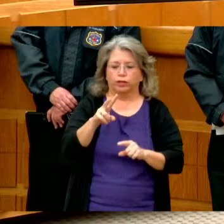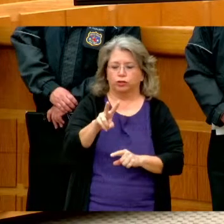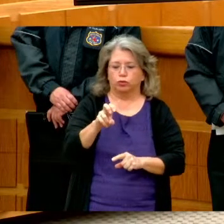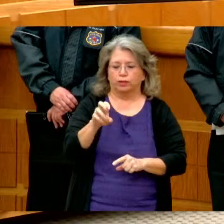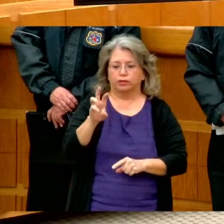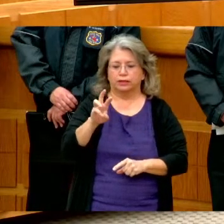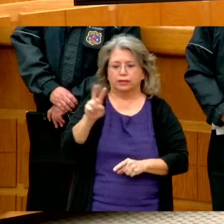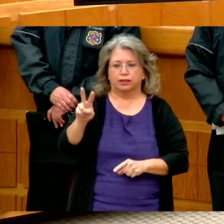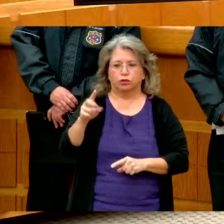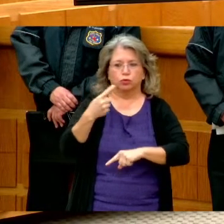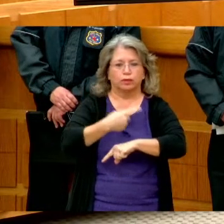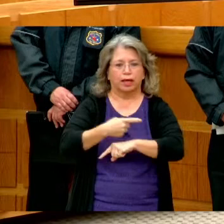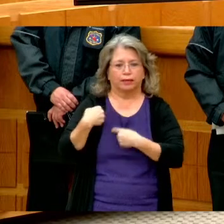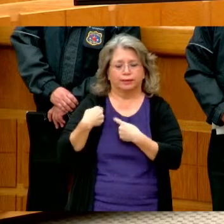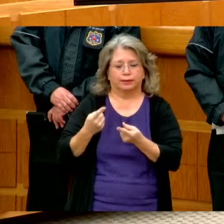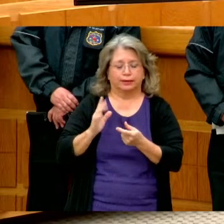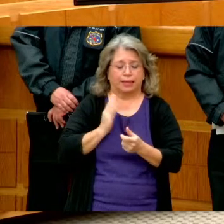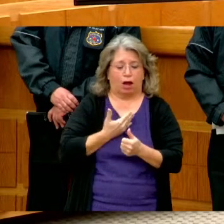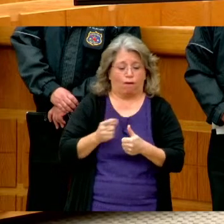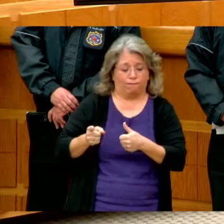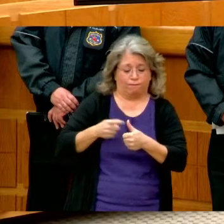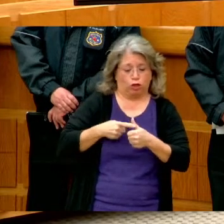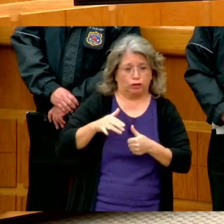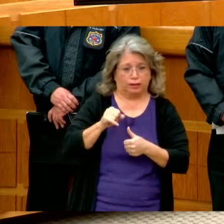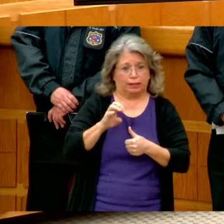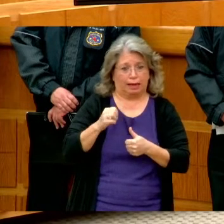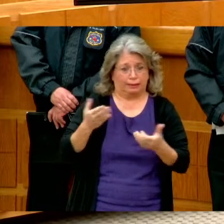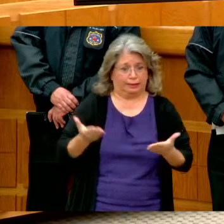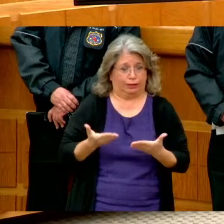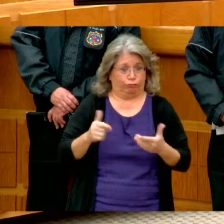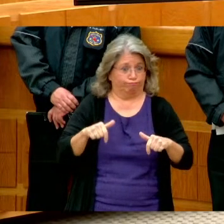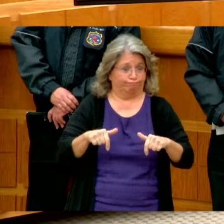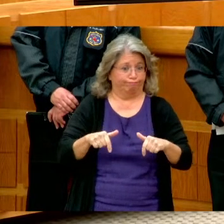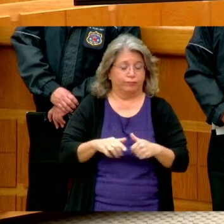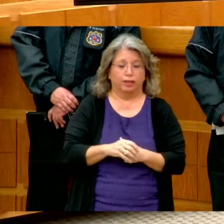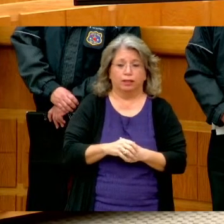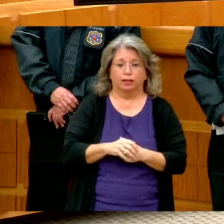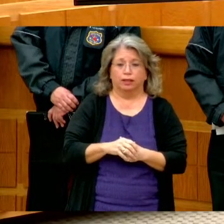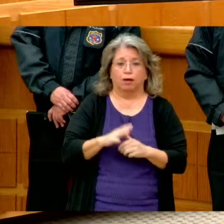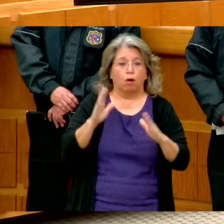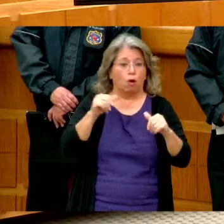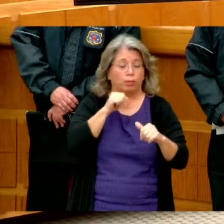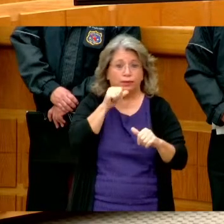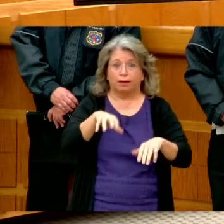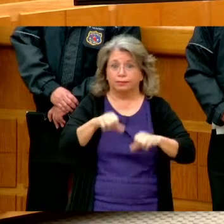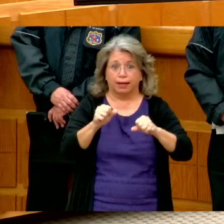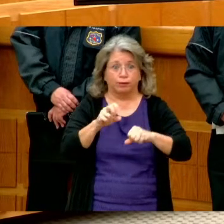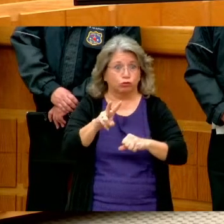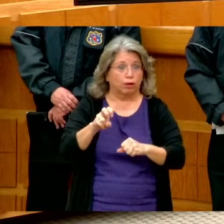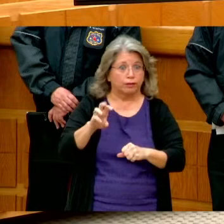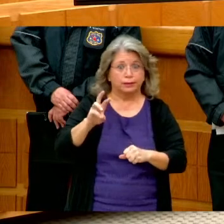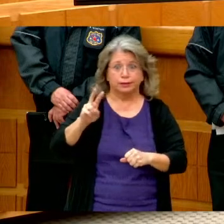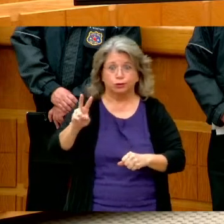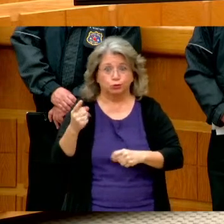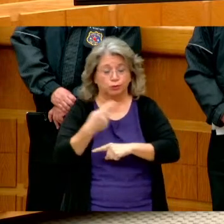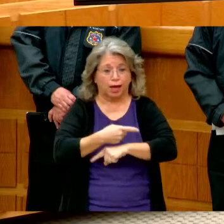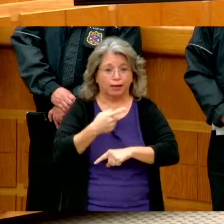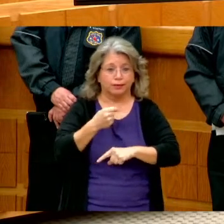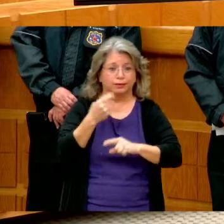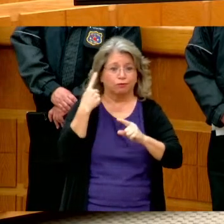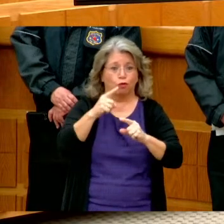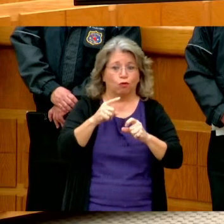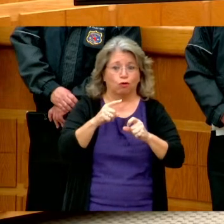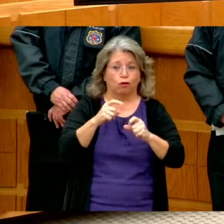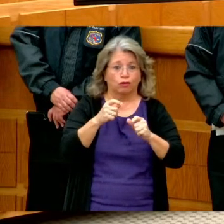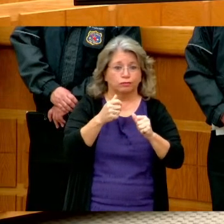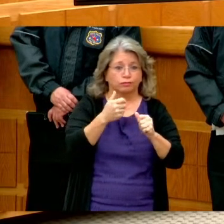case. So we hope that it doesn't take that long to get everybody vaccinated and have this thing whipped, and we